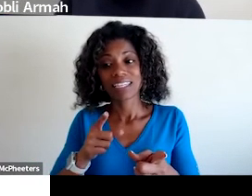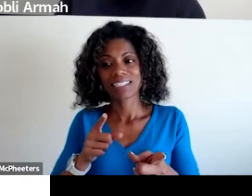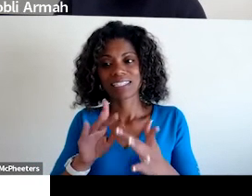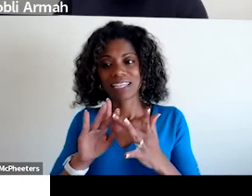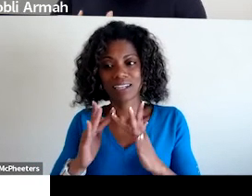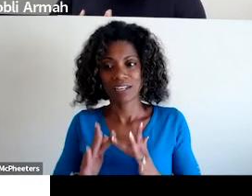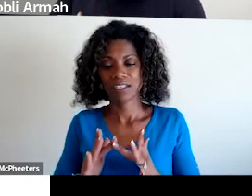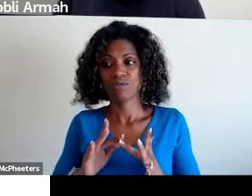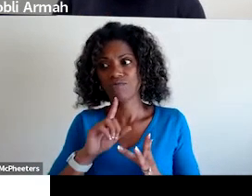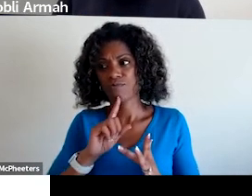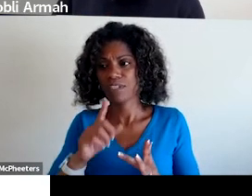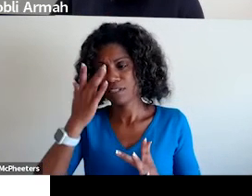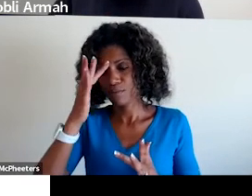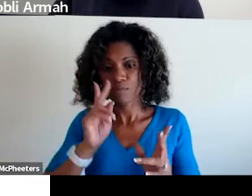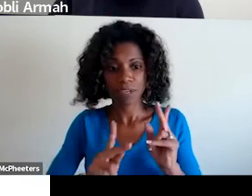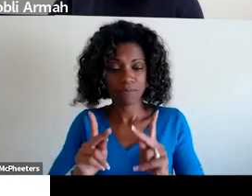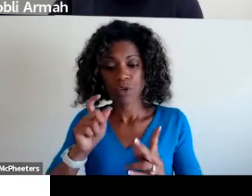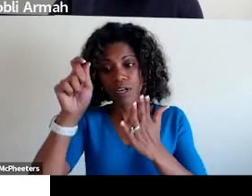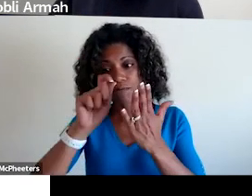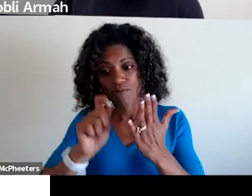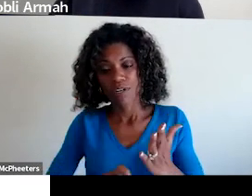these reports from a